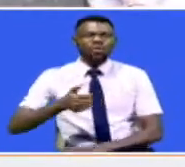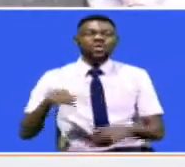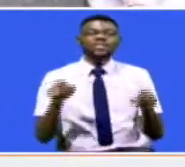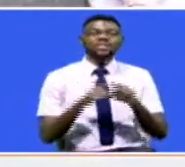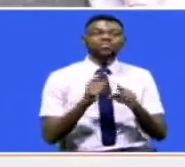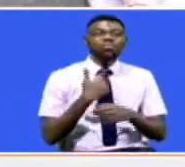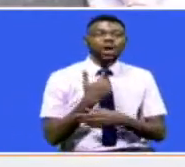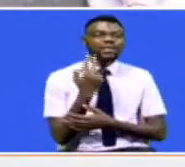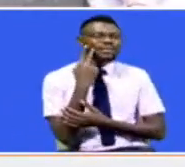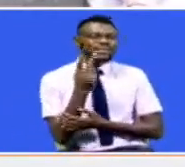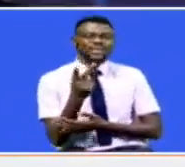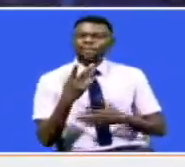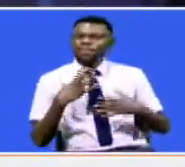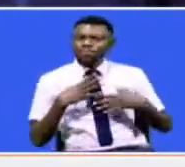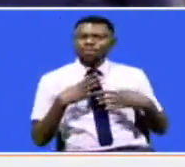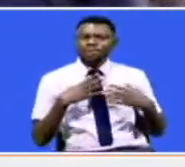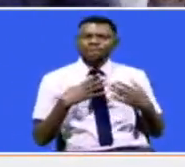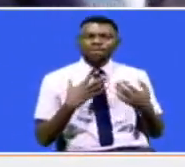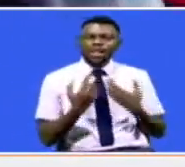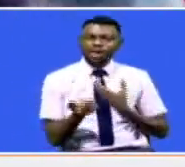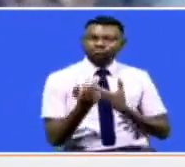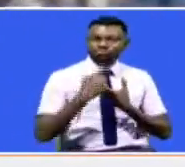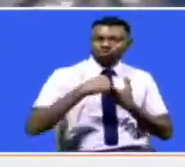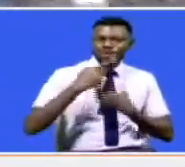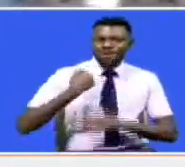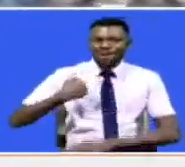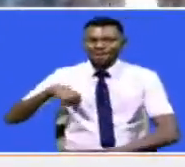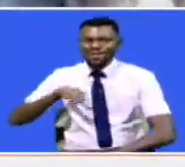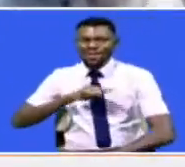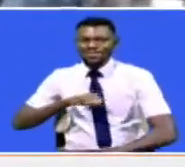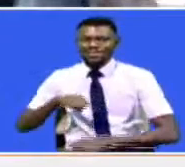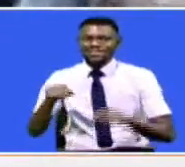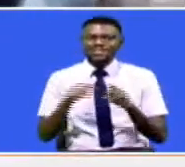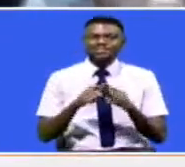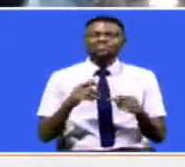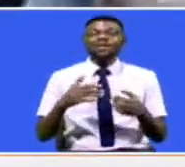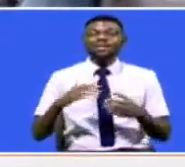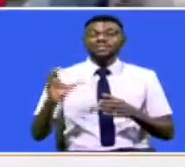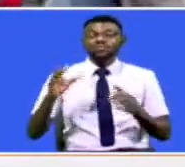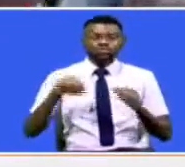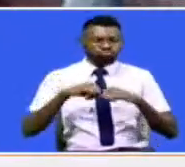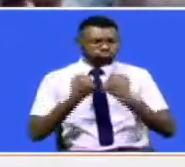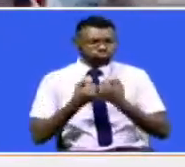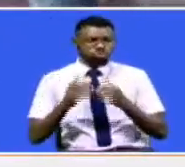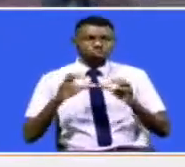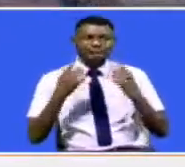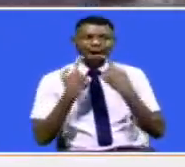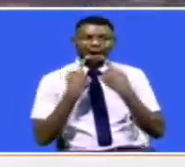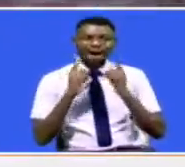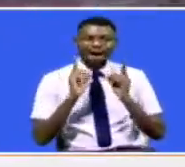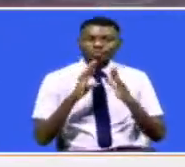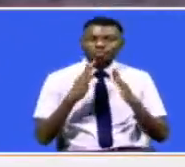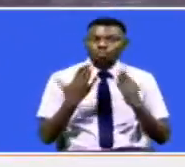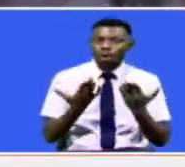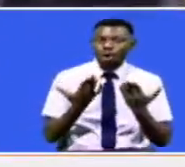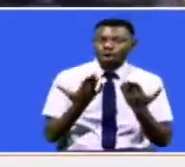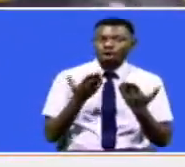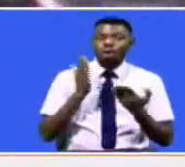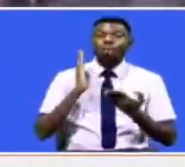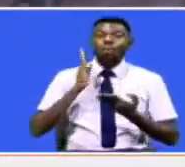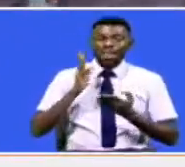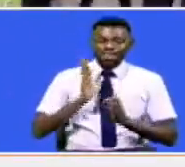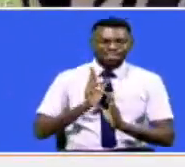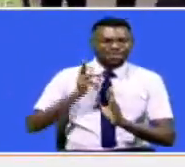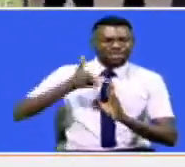ambao wataungana sisi. This comes on a day when several civil society groups announced that they will join the opposition's